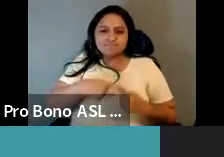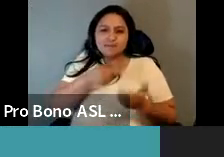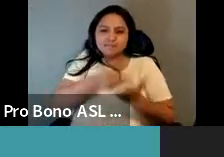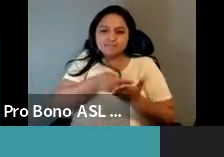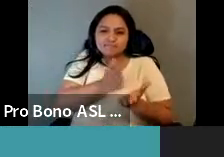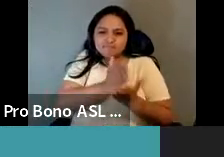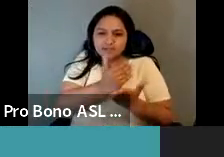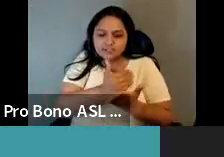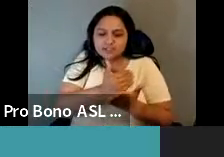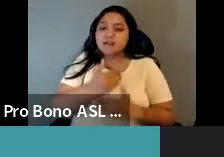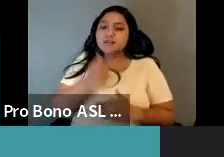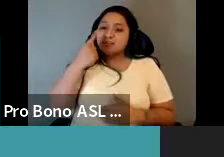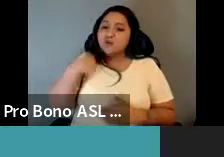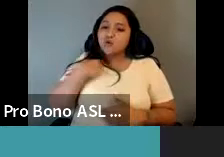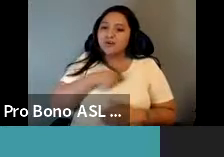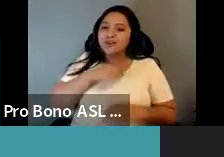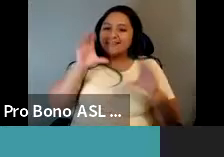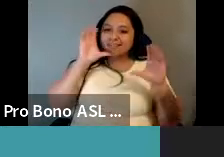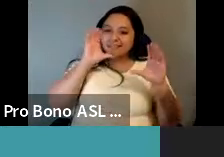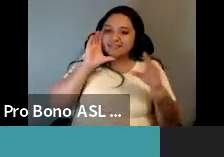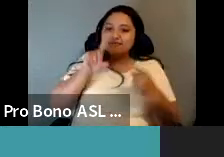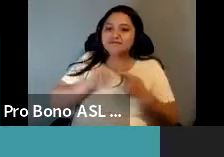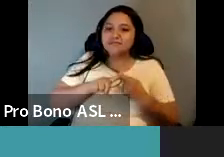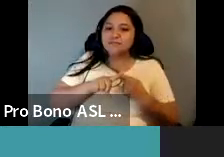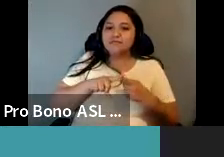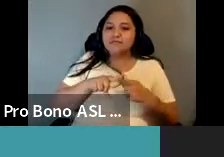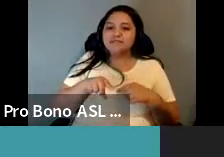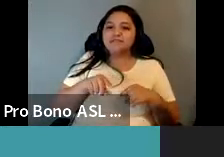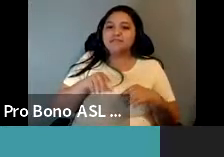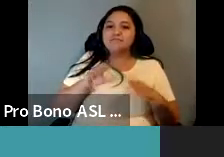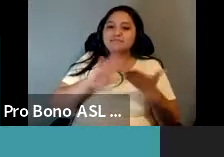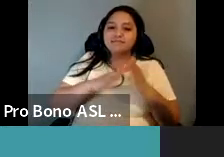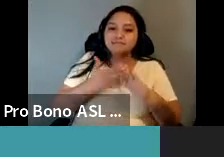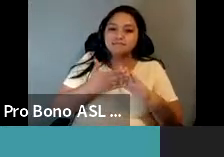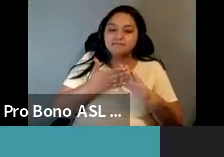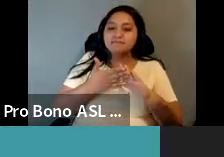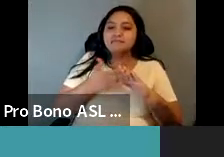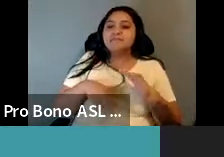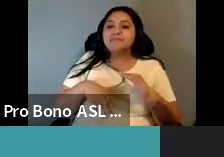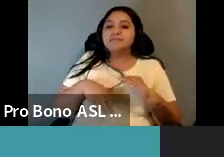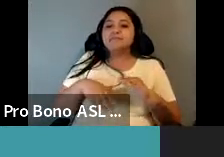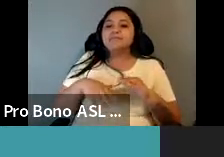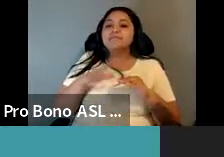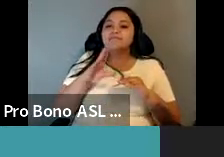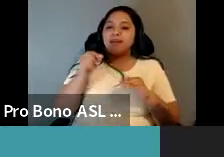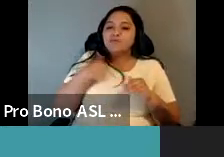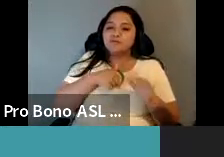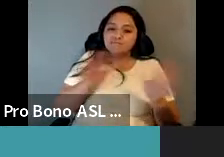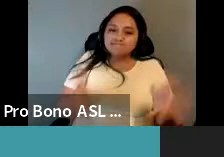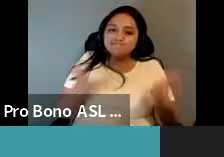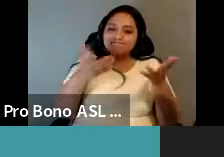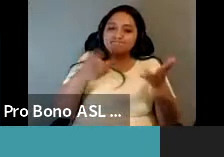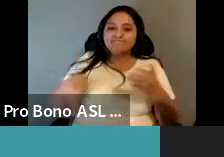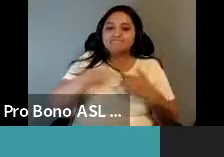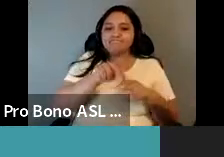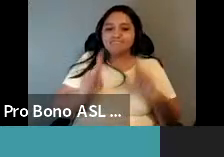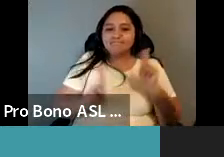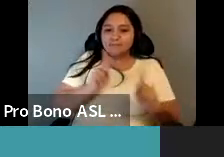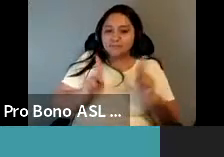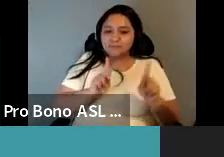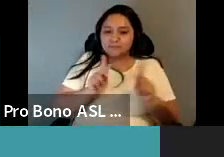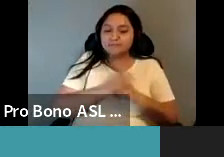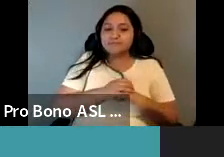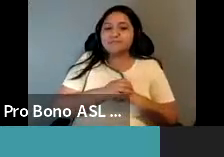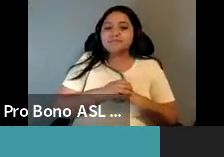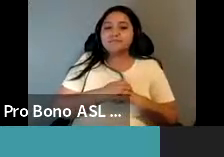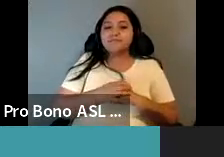listening to community, taking your feedback seriously, and trying to think about the ways in which we lift communities. Two